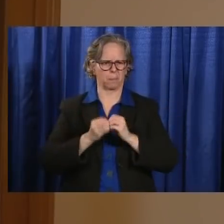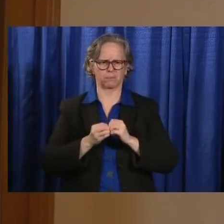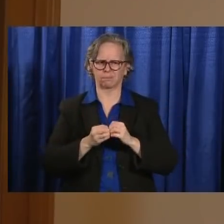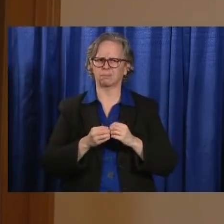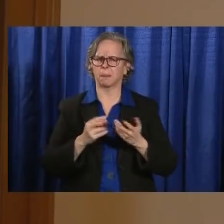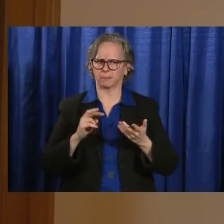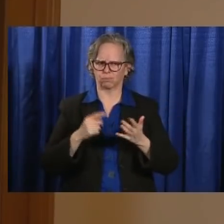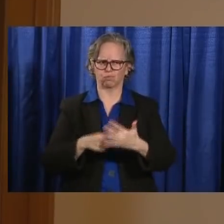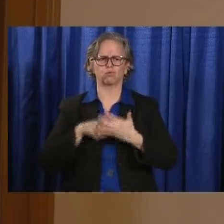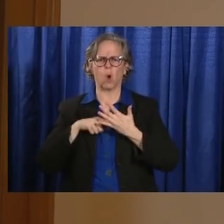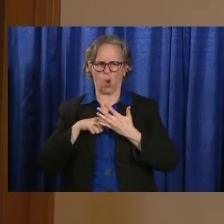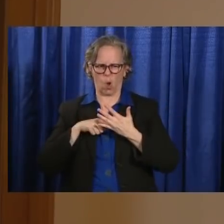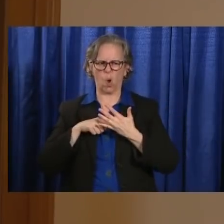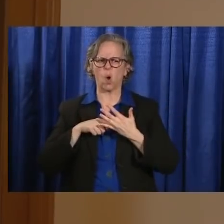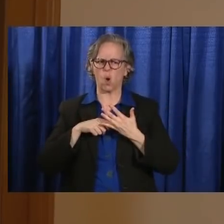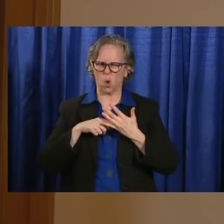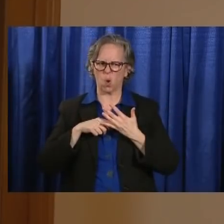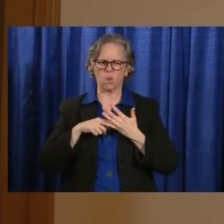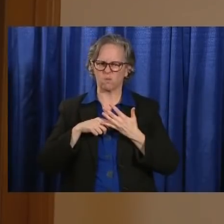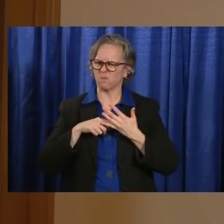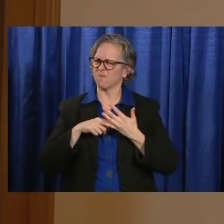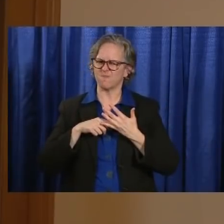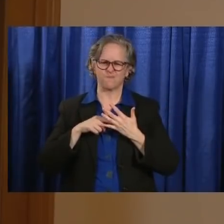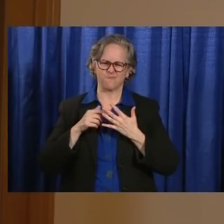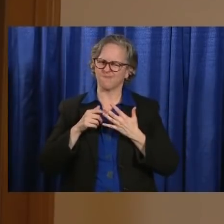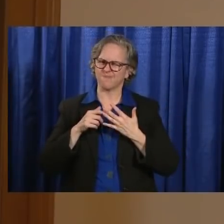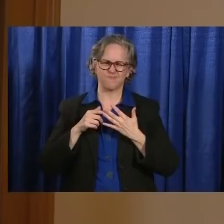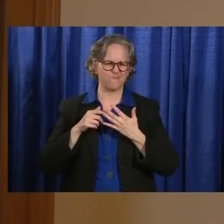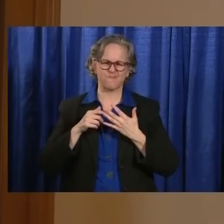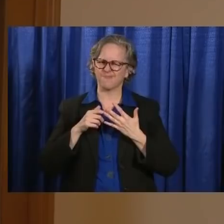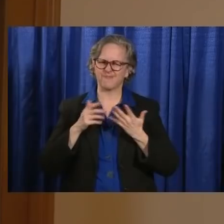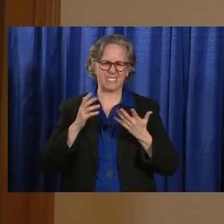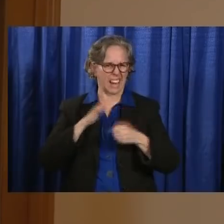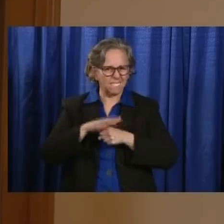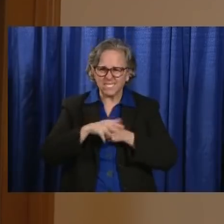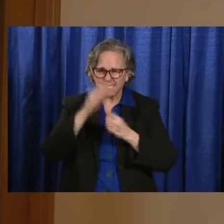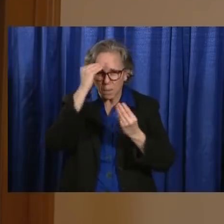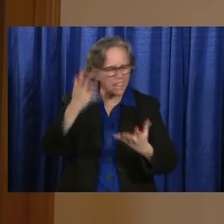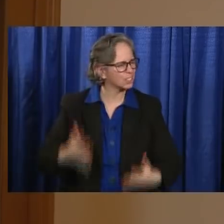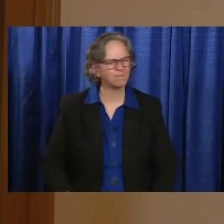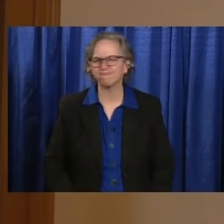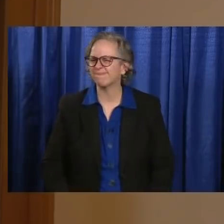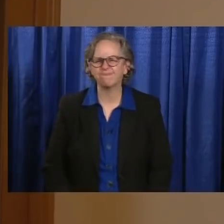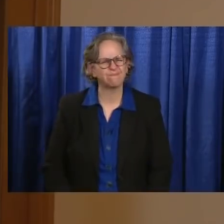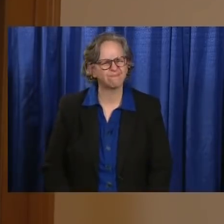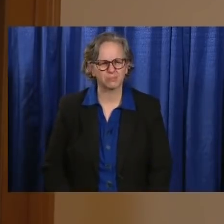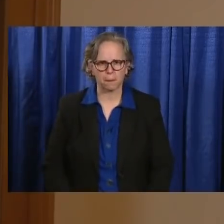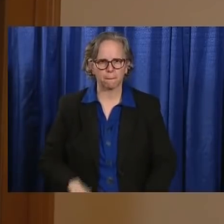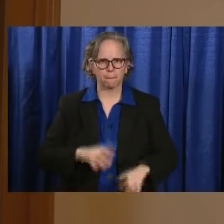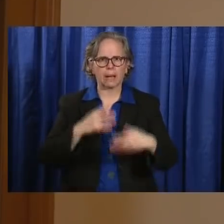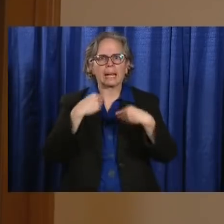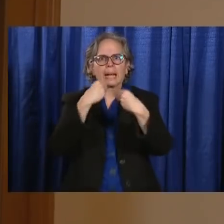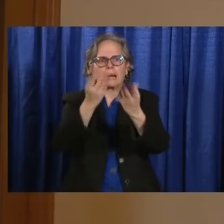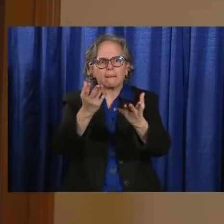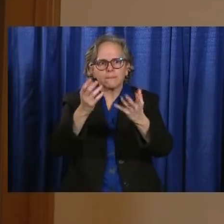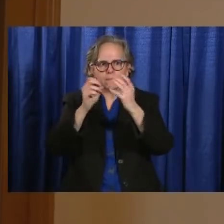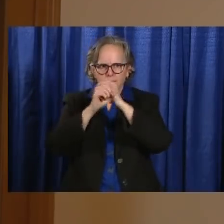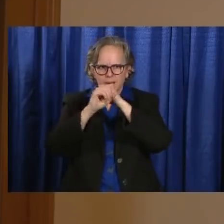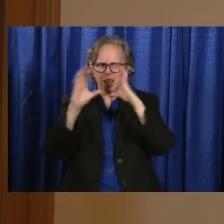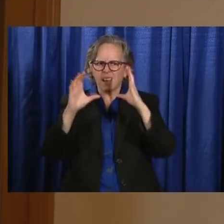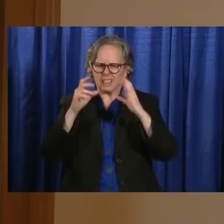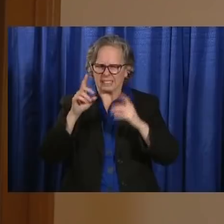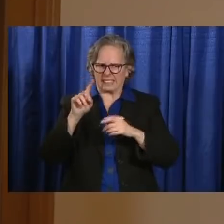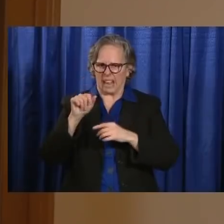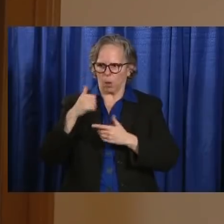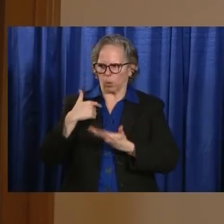Ohio all along. There's just too few to make that kind of judgment yet. But it is data that we're following